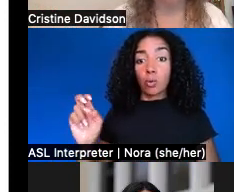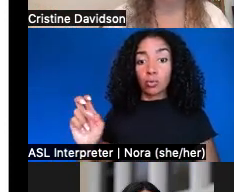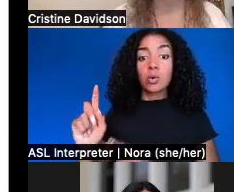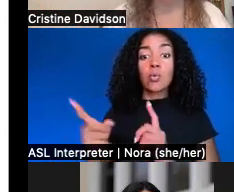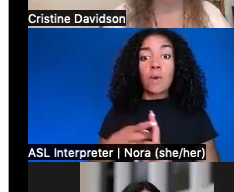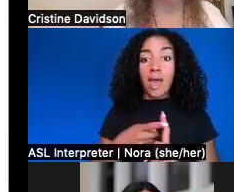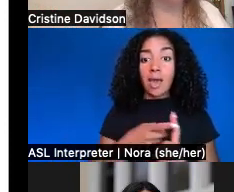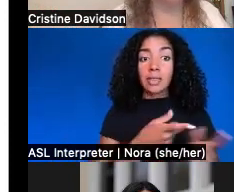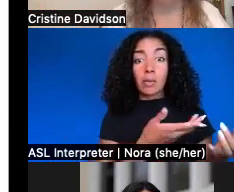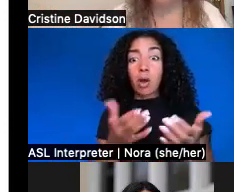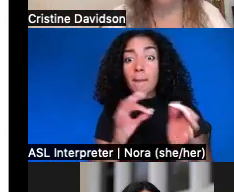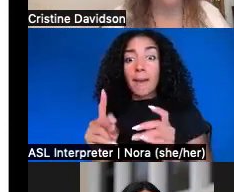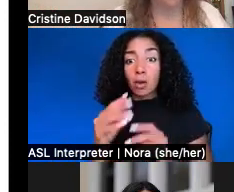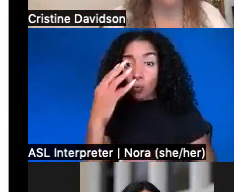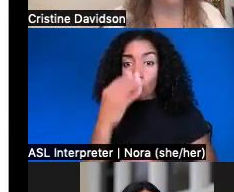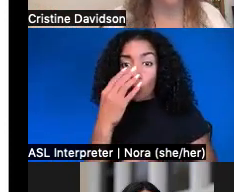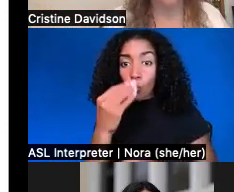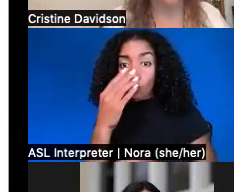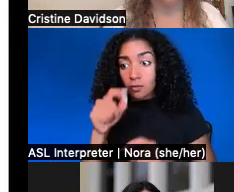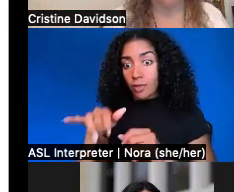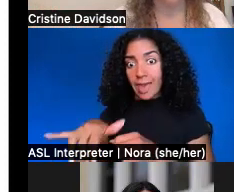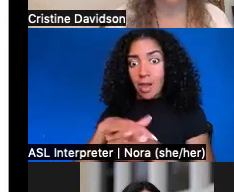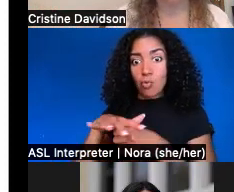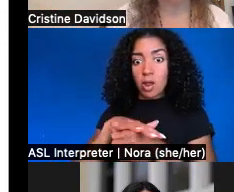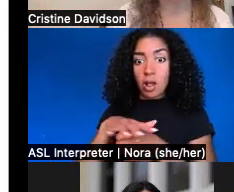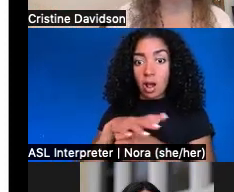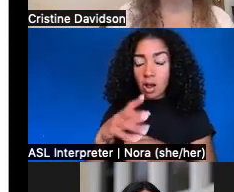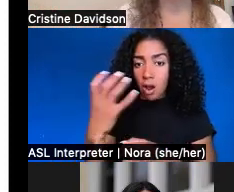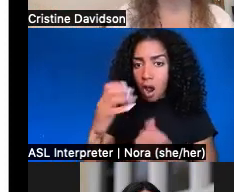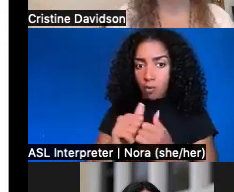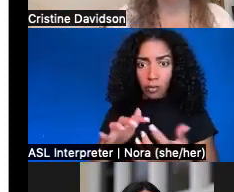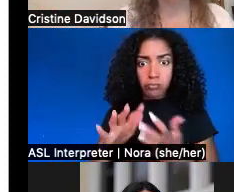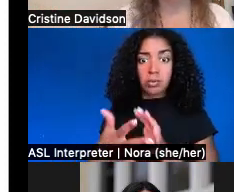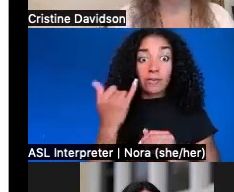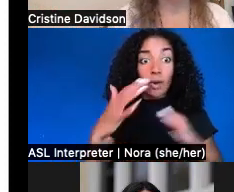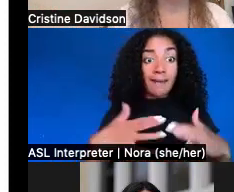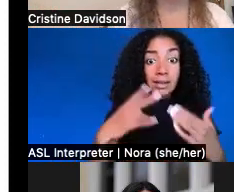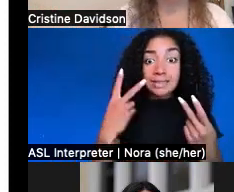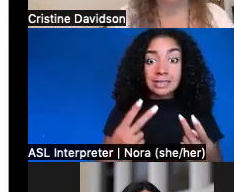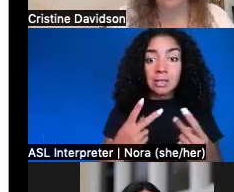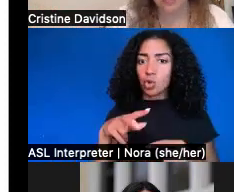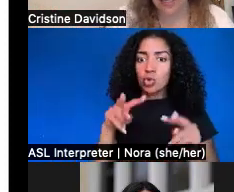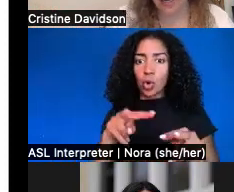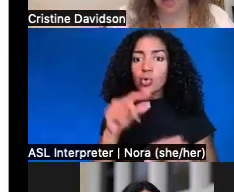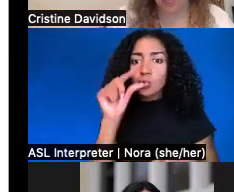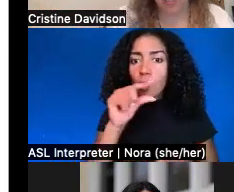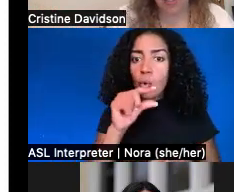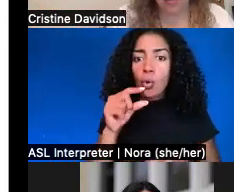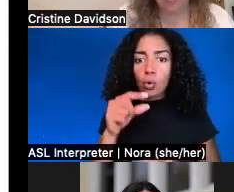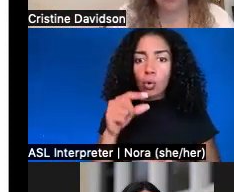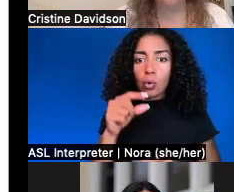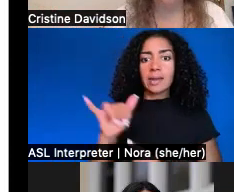you haven't, I really, really suggest Googling it and watching it. It's another video on YouTube that's just fascinating